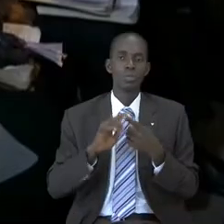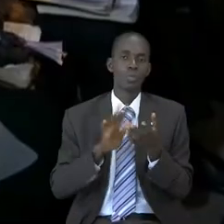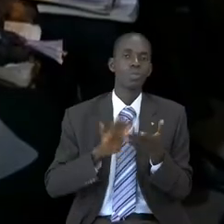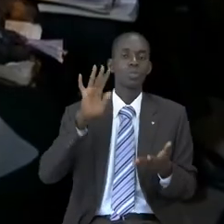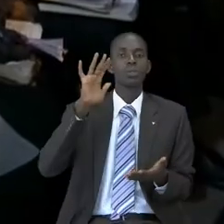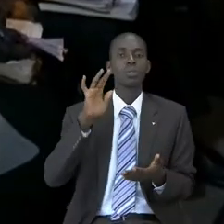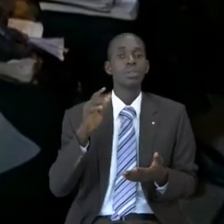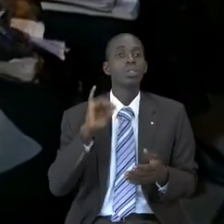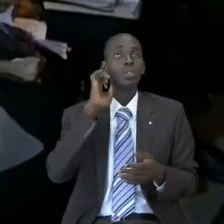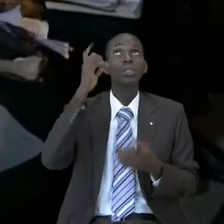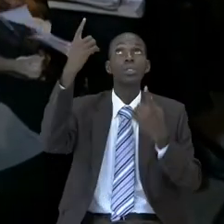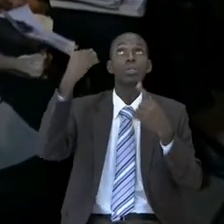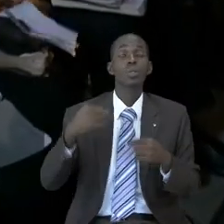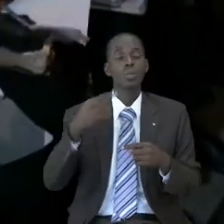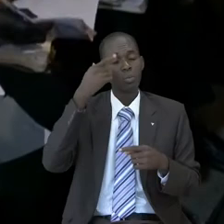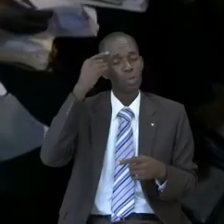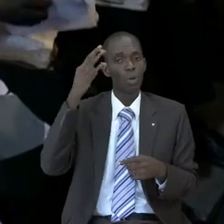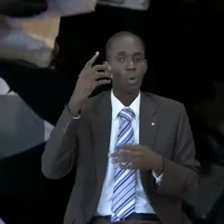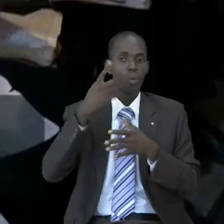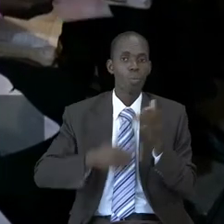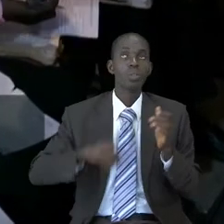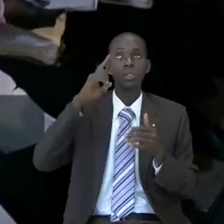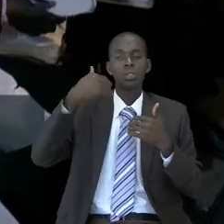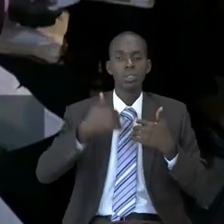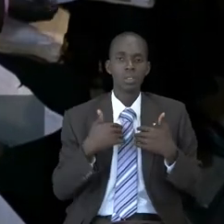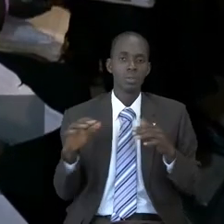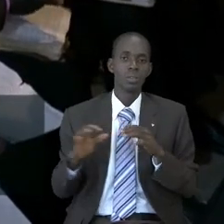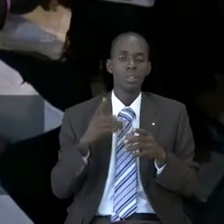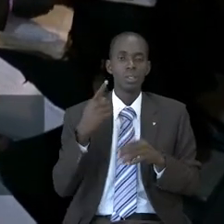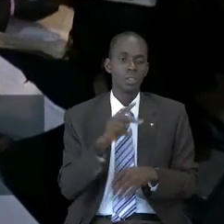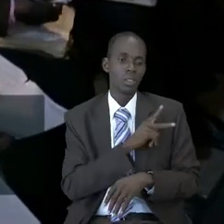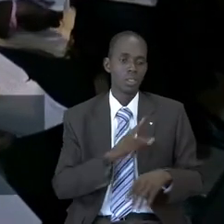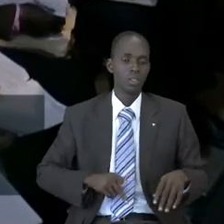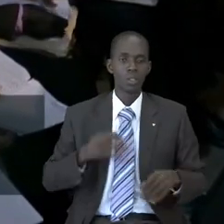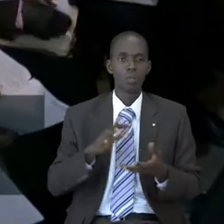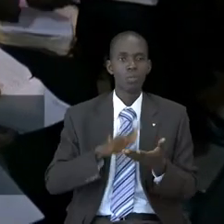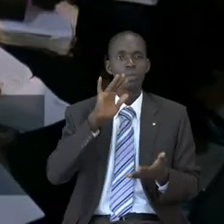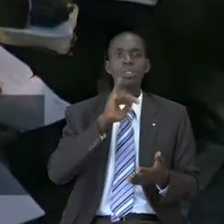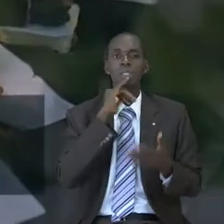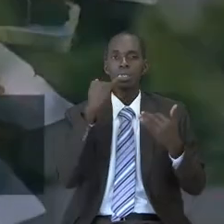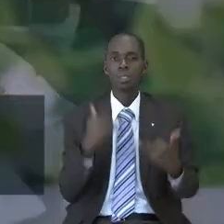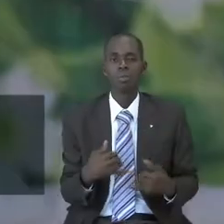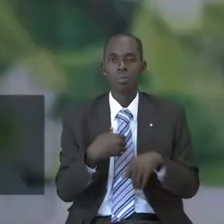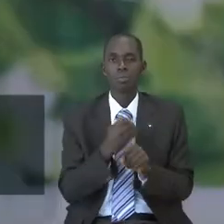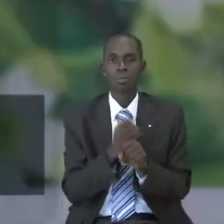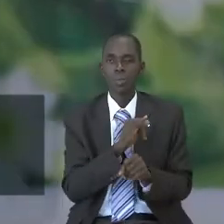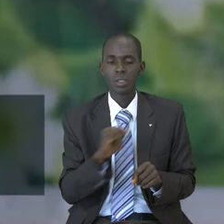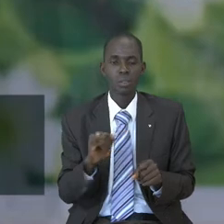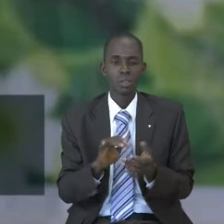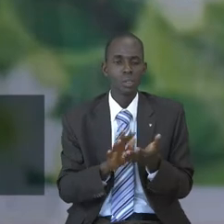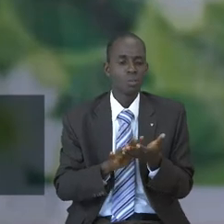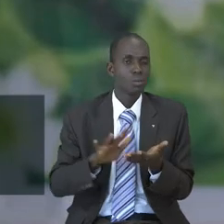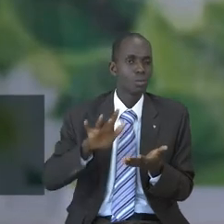because of what he has done. The King of glory is now making